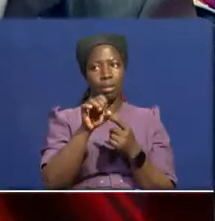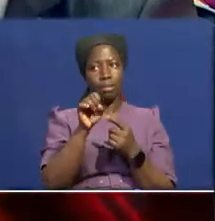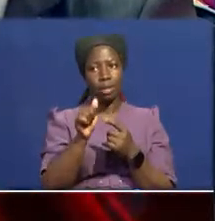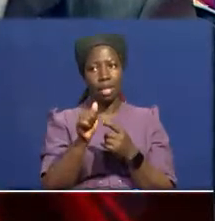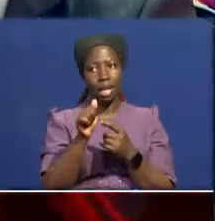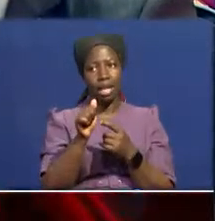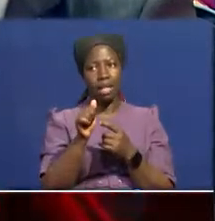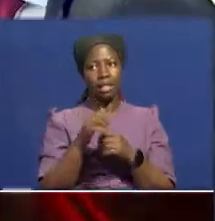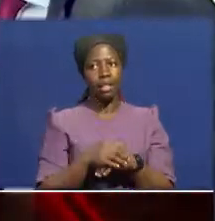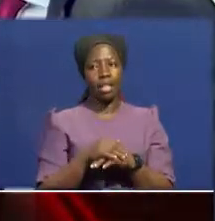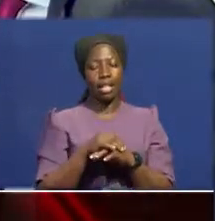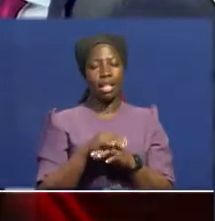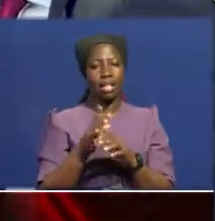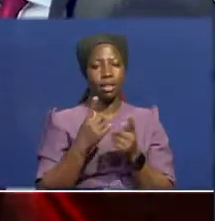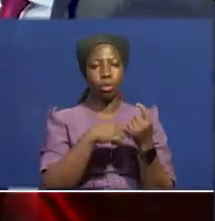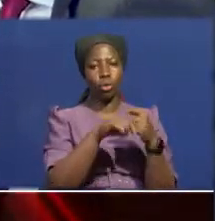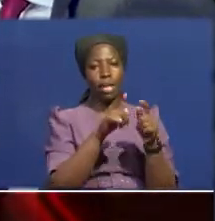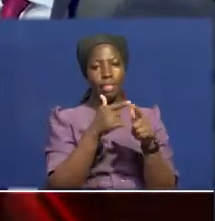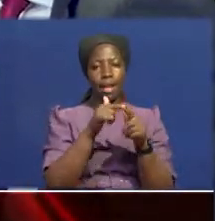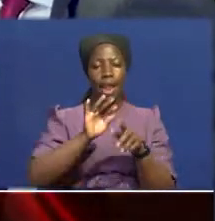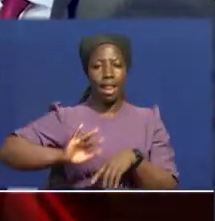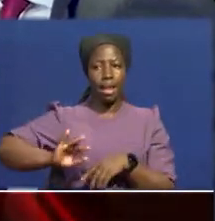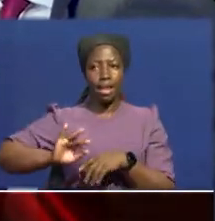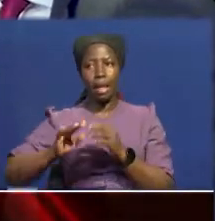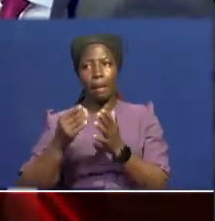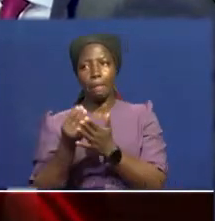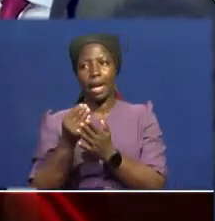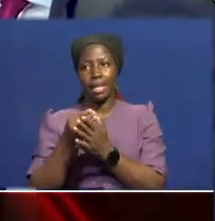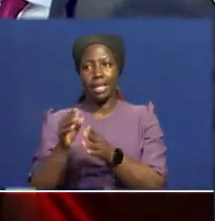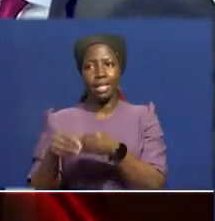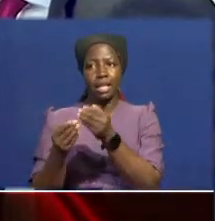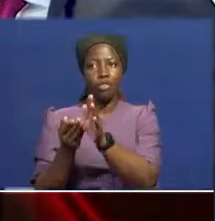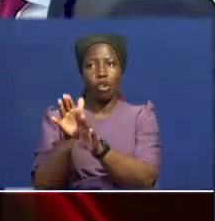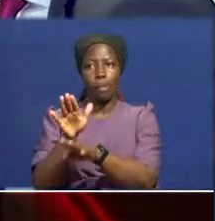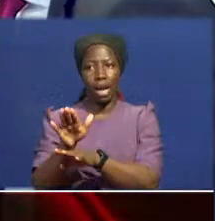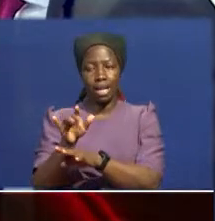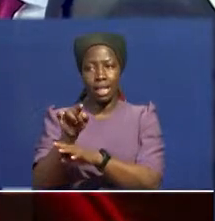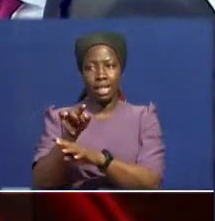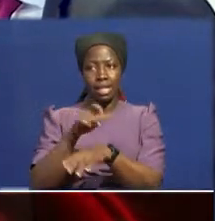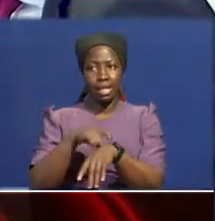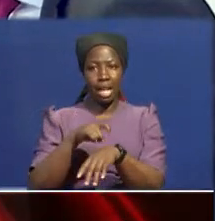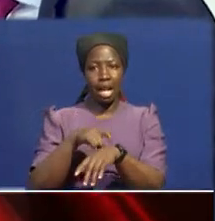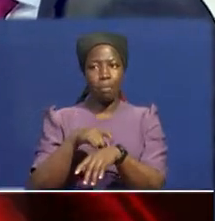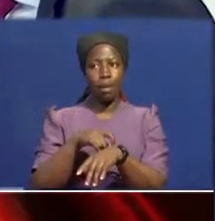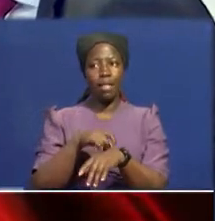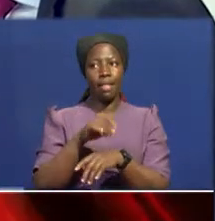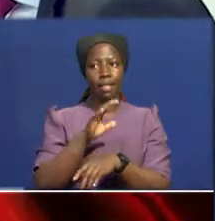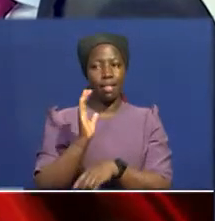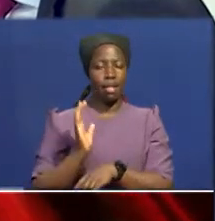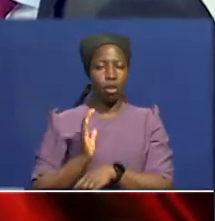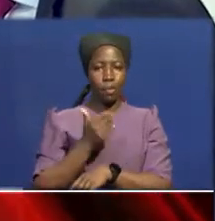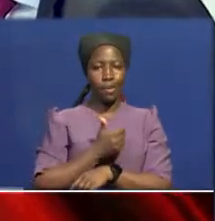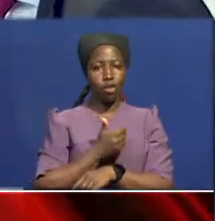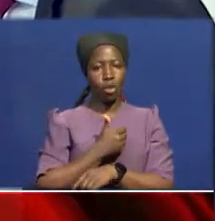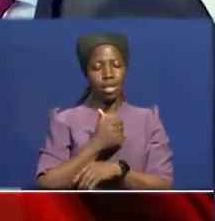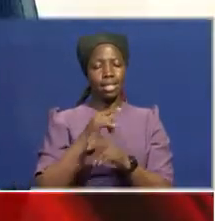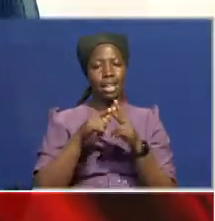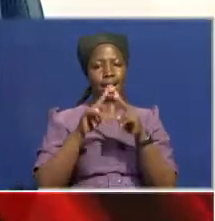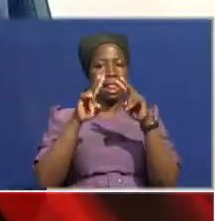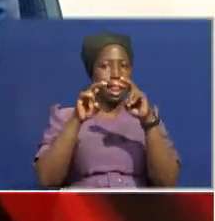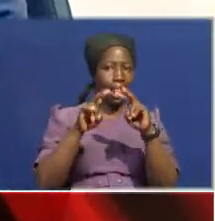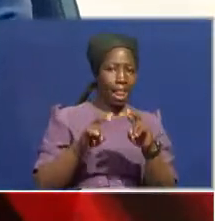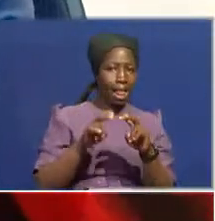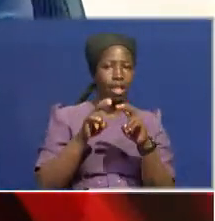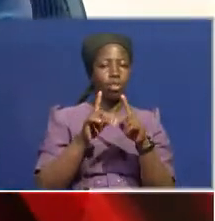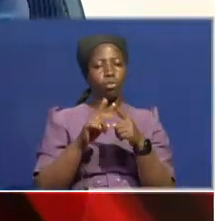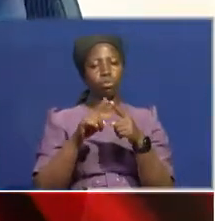excess amount. It is for this reason that the Rafael Wanjala-led Committee on Implementation summoned relevant bodies to track